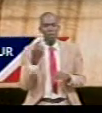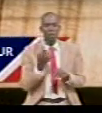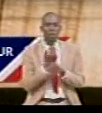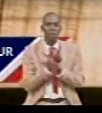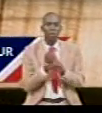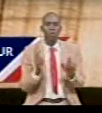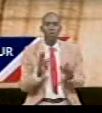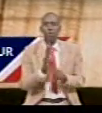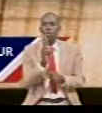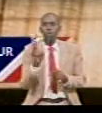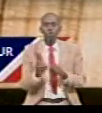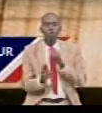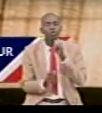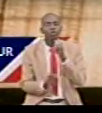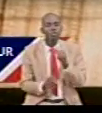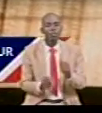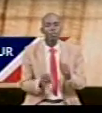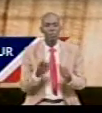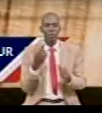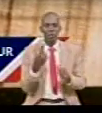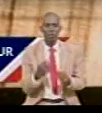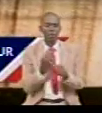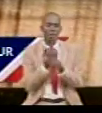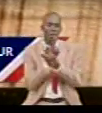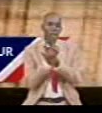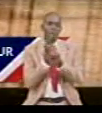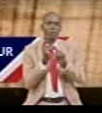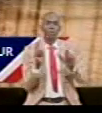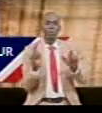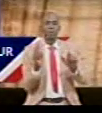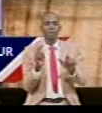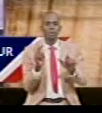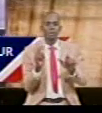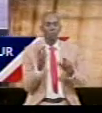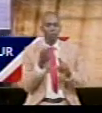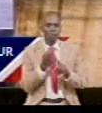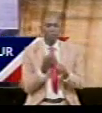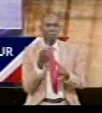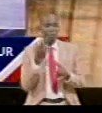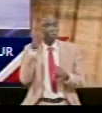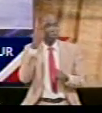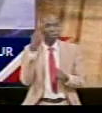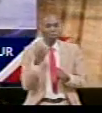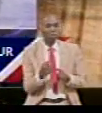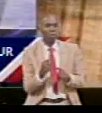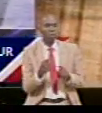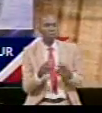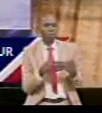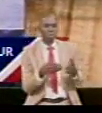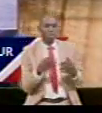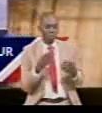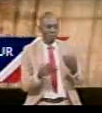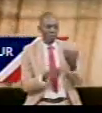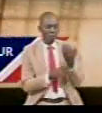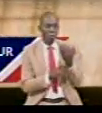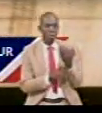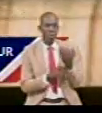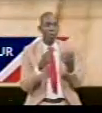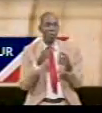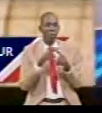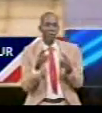Use not the liberty for the occasion of the flesh, but